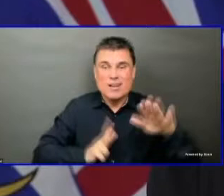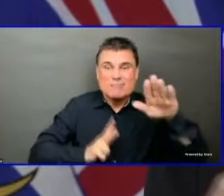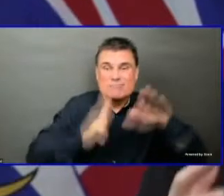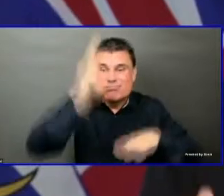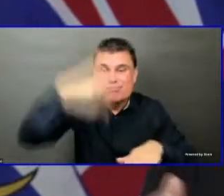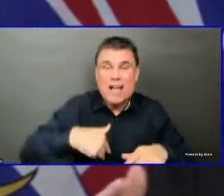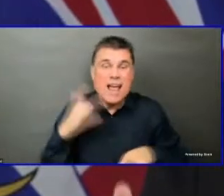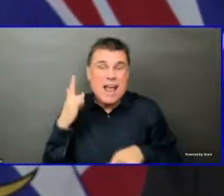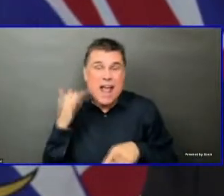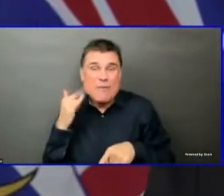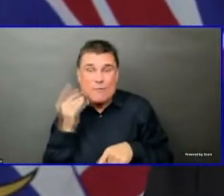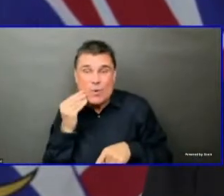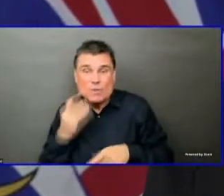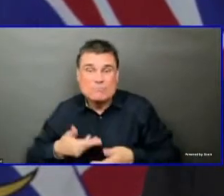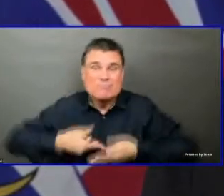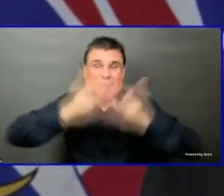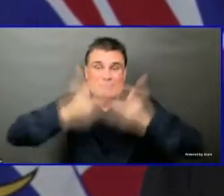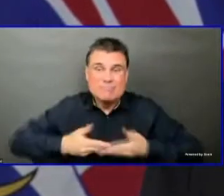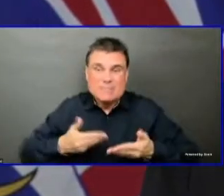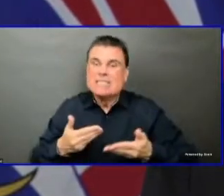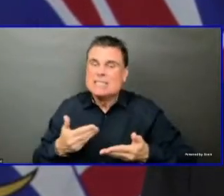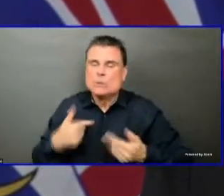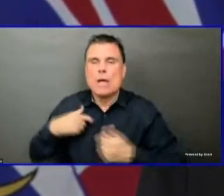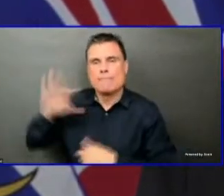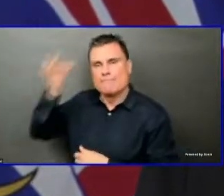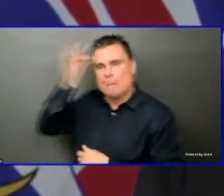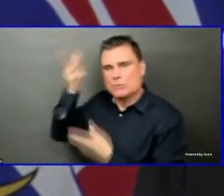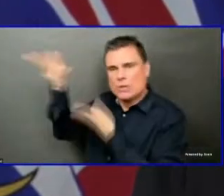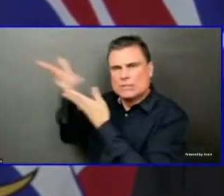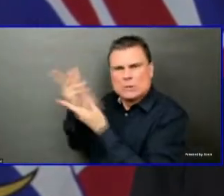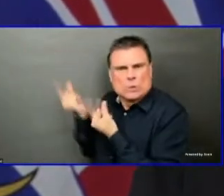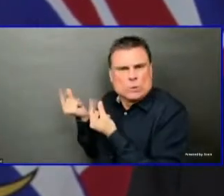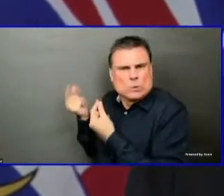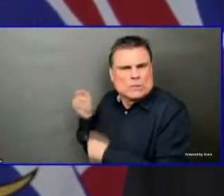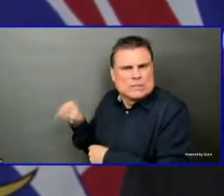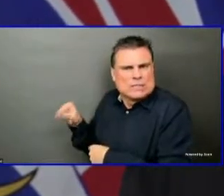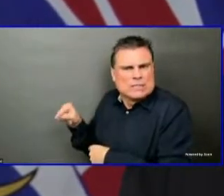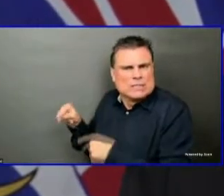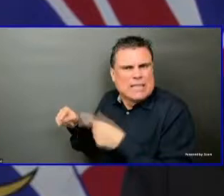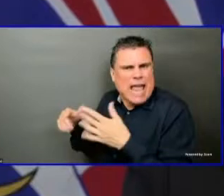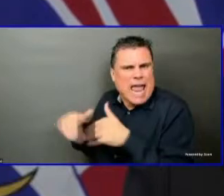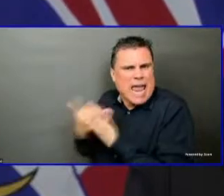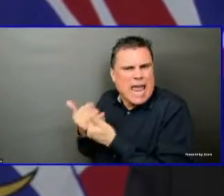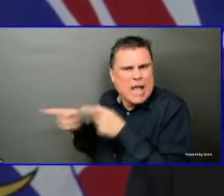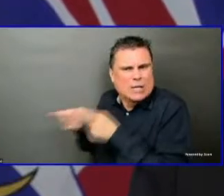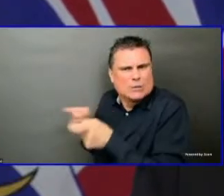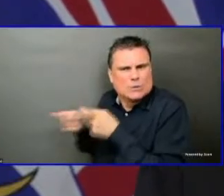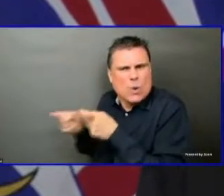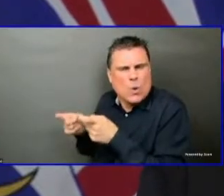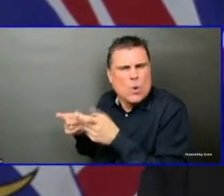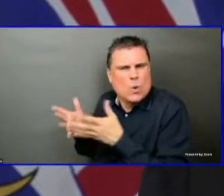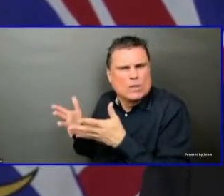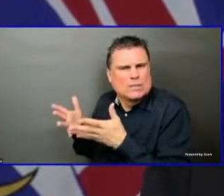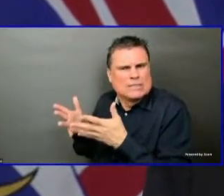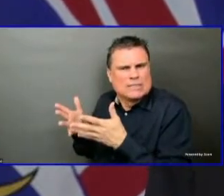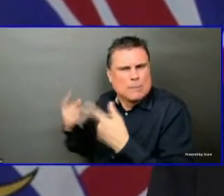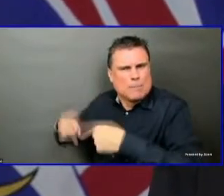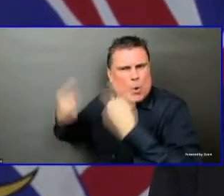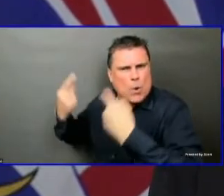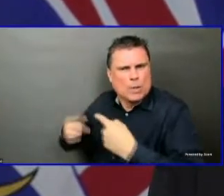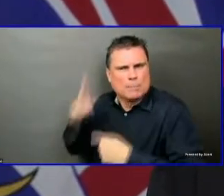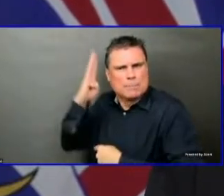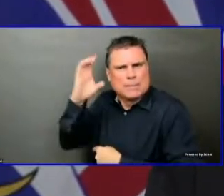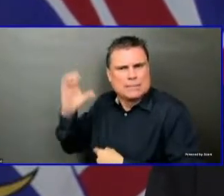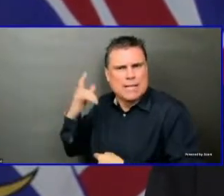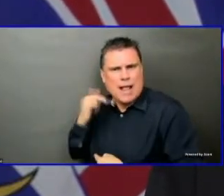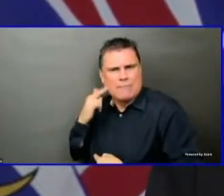do we put in a rational way and hopefully a coordinated way with the U.S. of having periodic testing